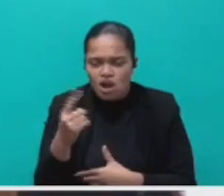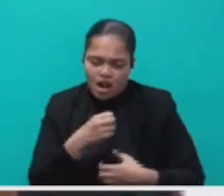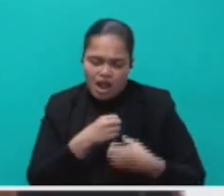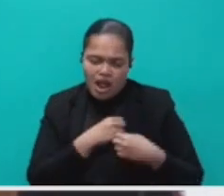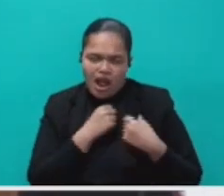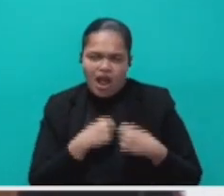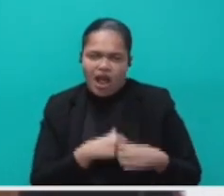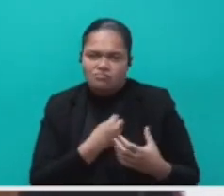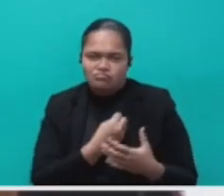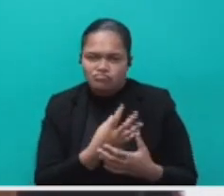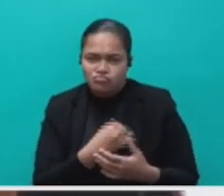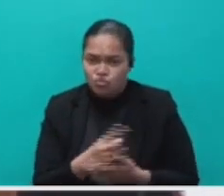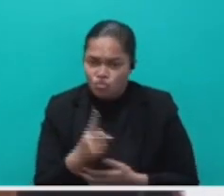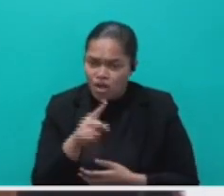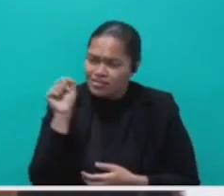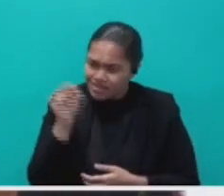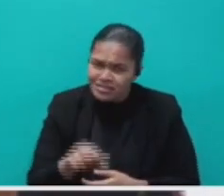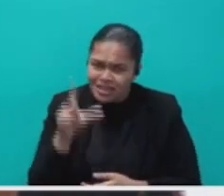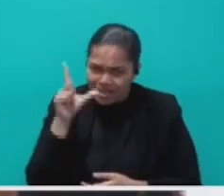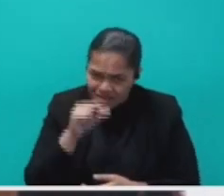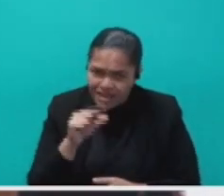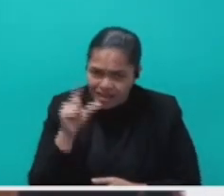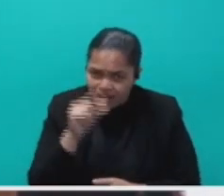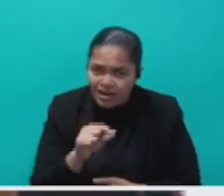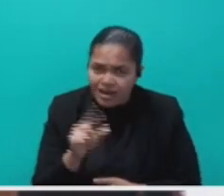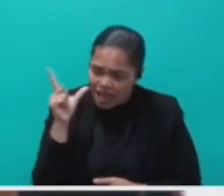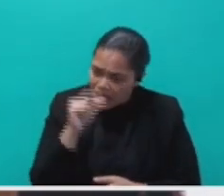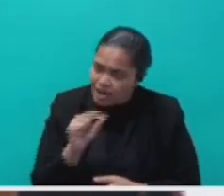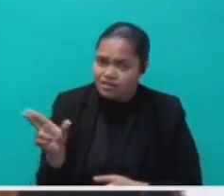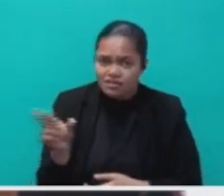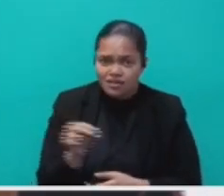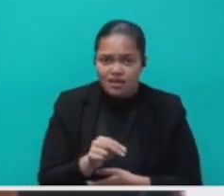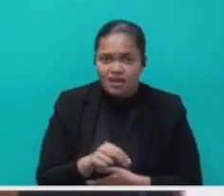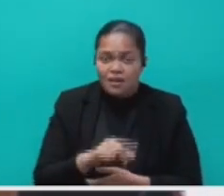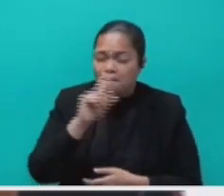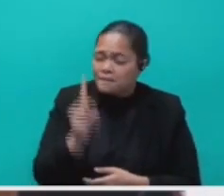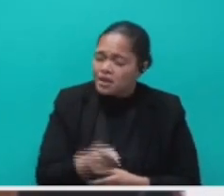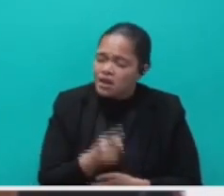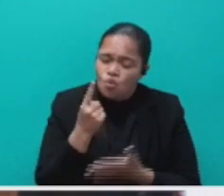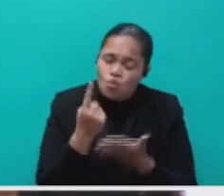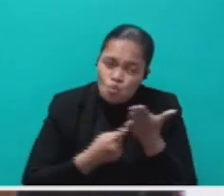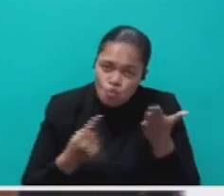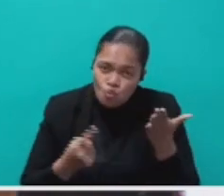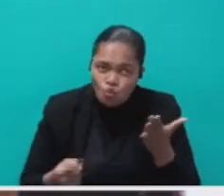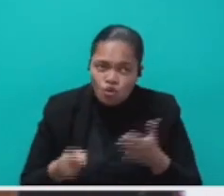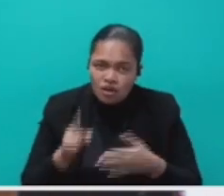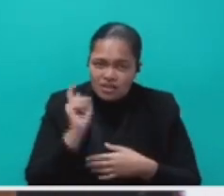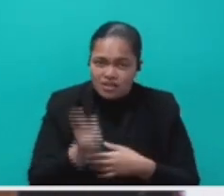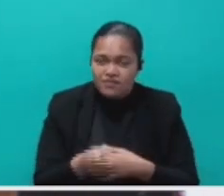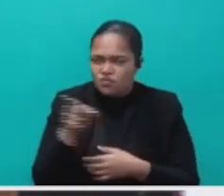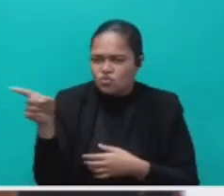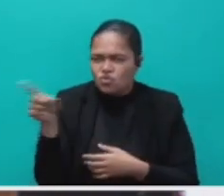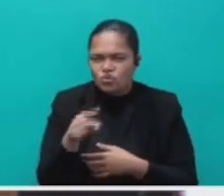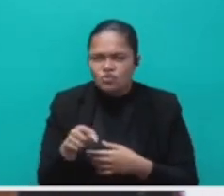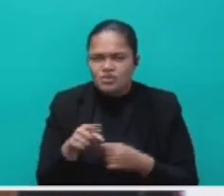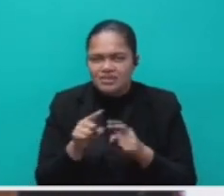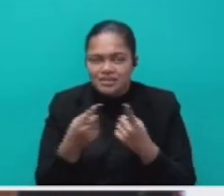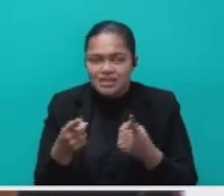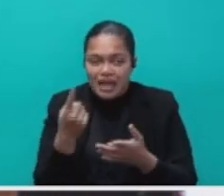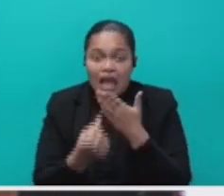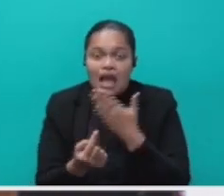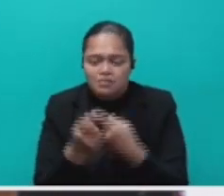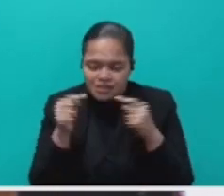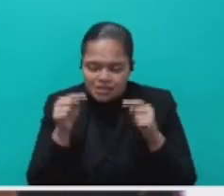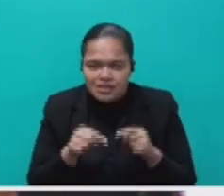one. It can be done. But only it was in those circumstances that it has happened in